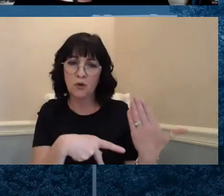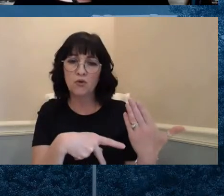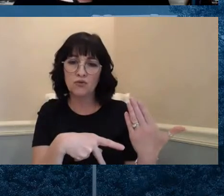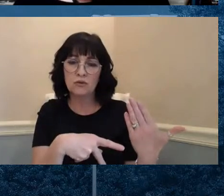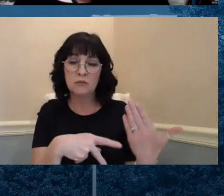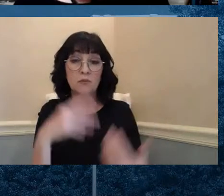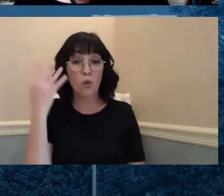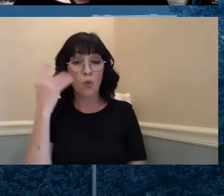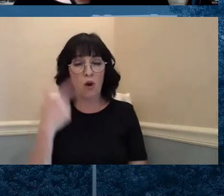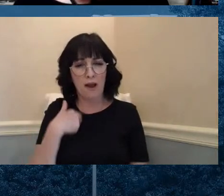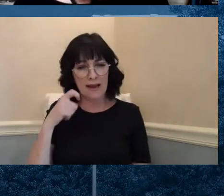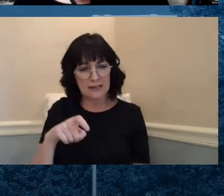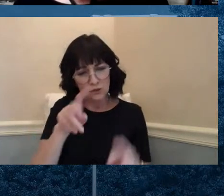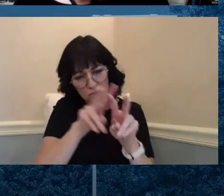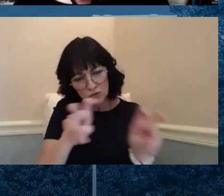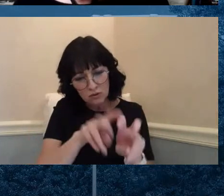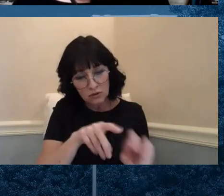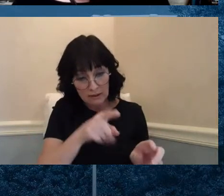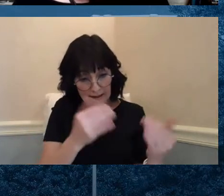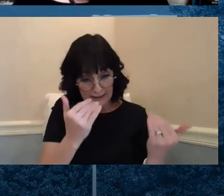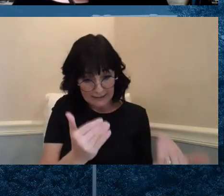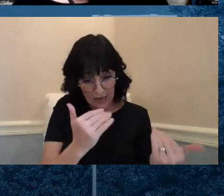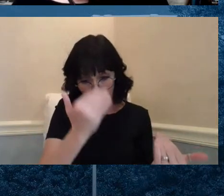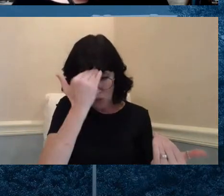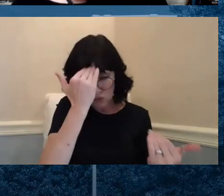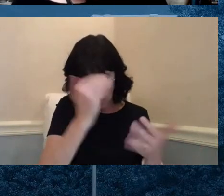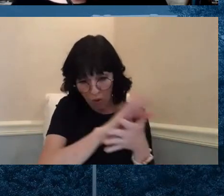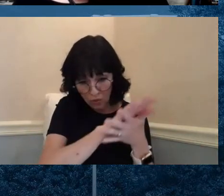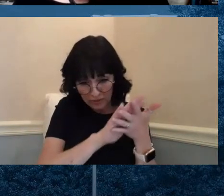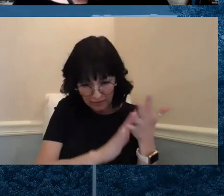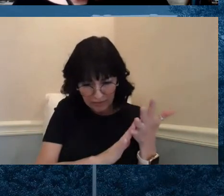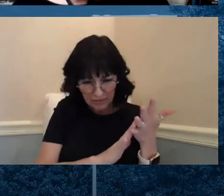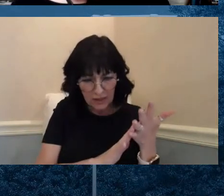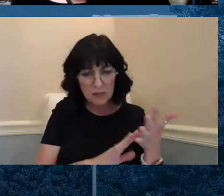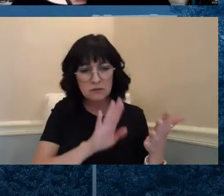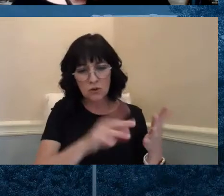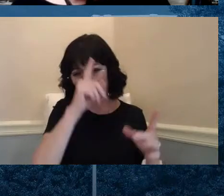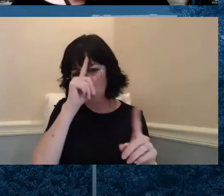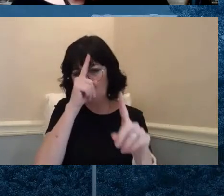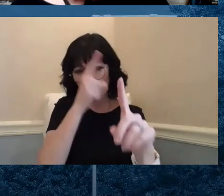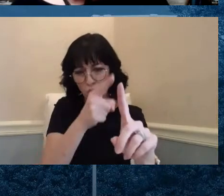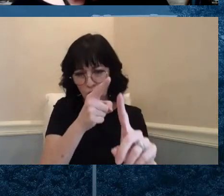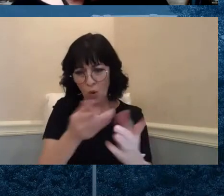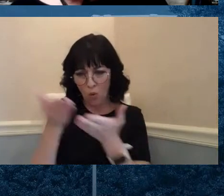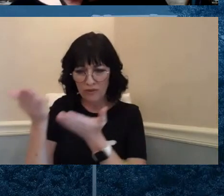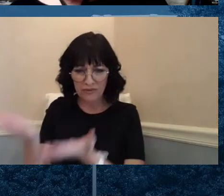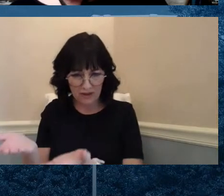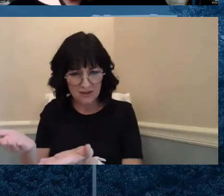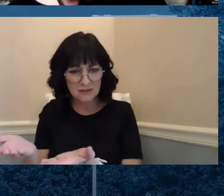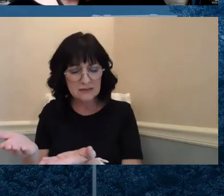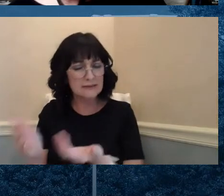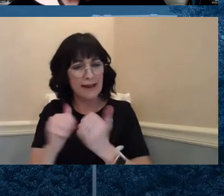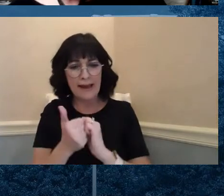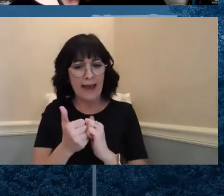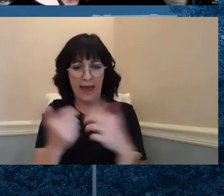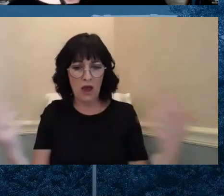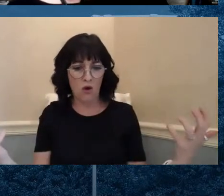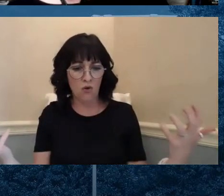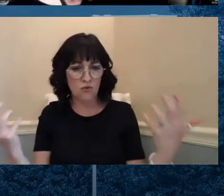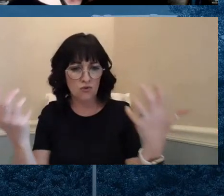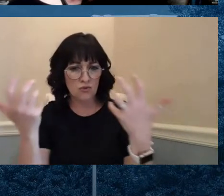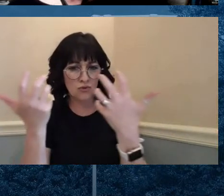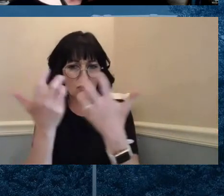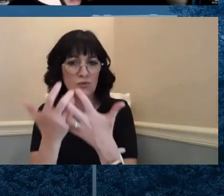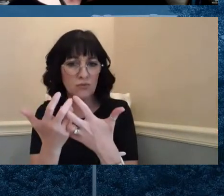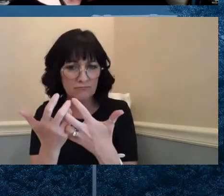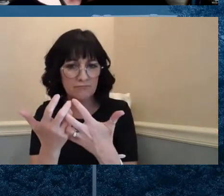they are so that we can take them to the next level, remembering that all of these efforts are going to be invested